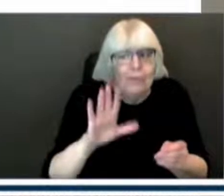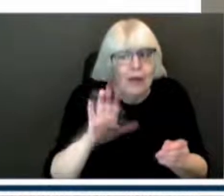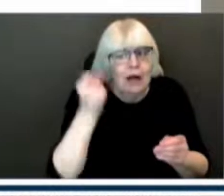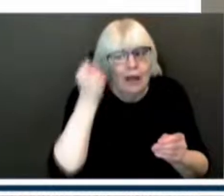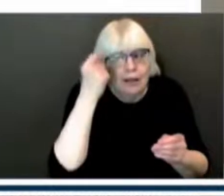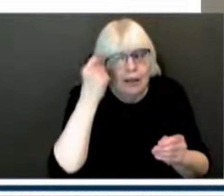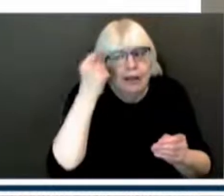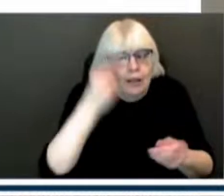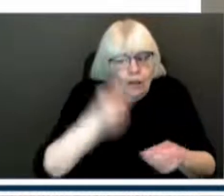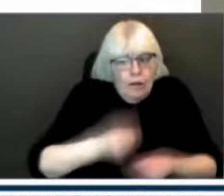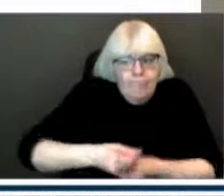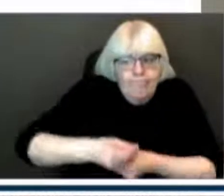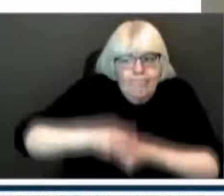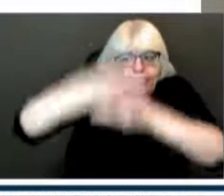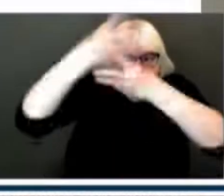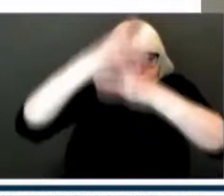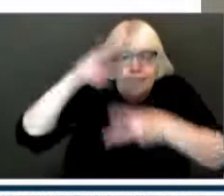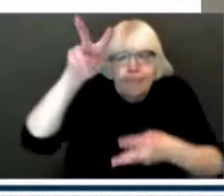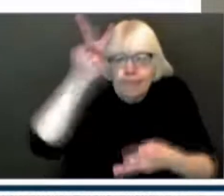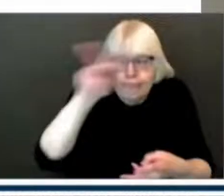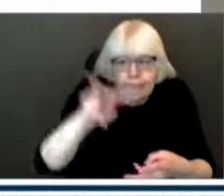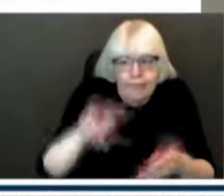an informed choice.